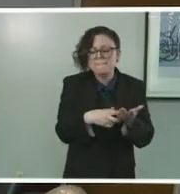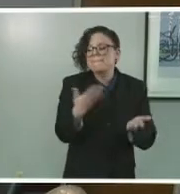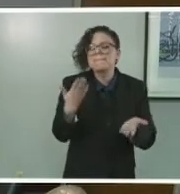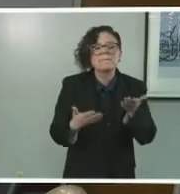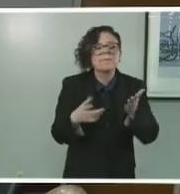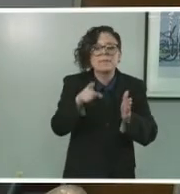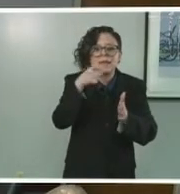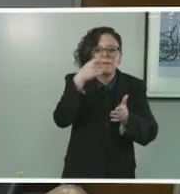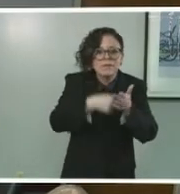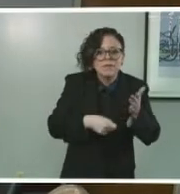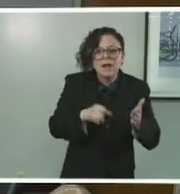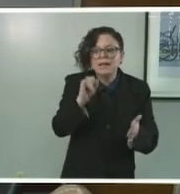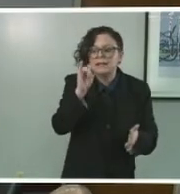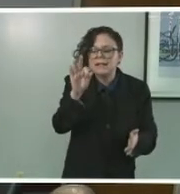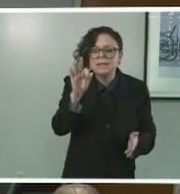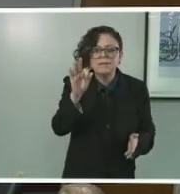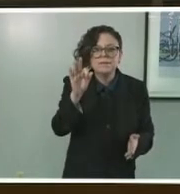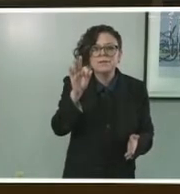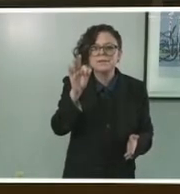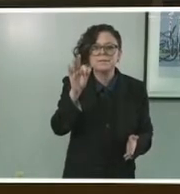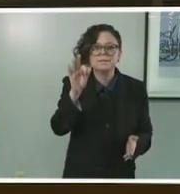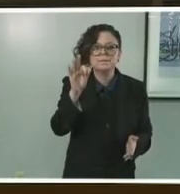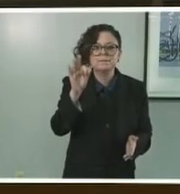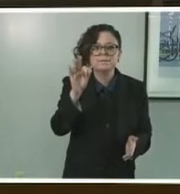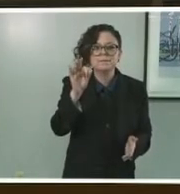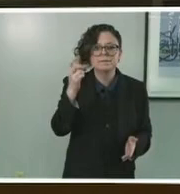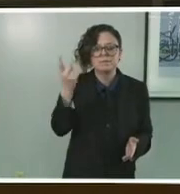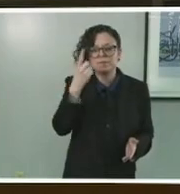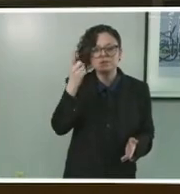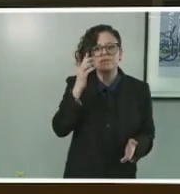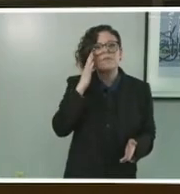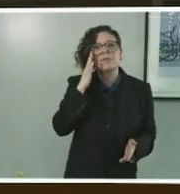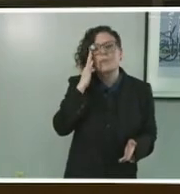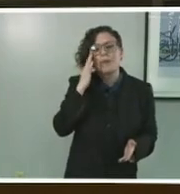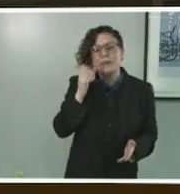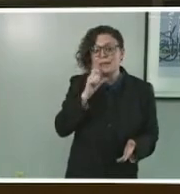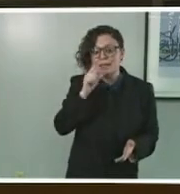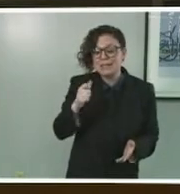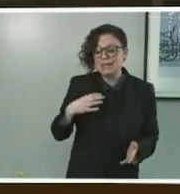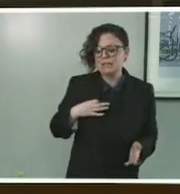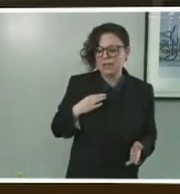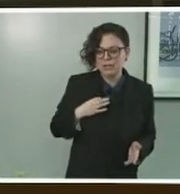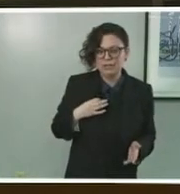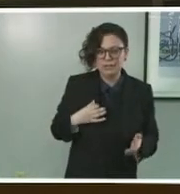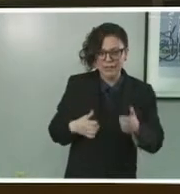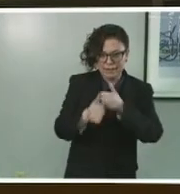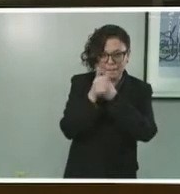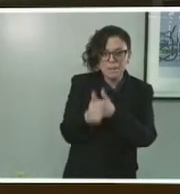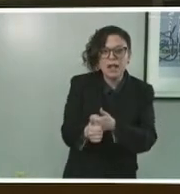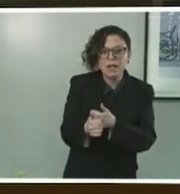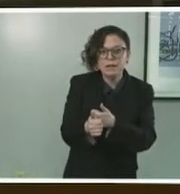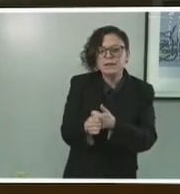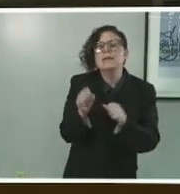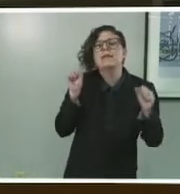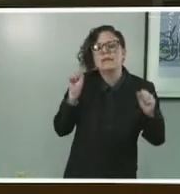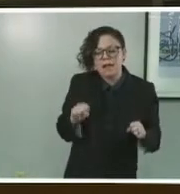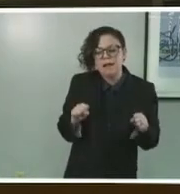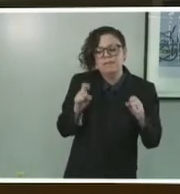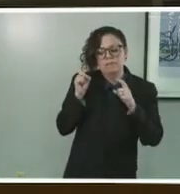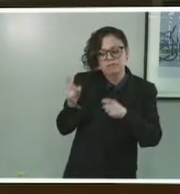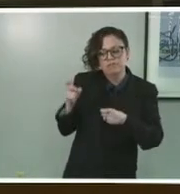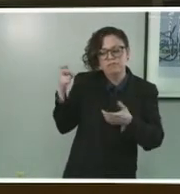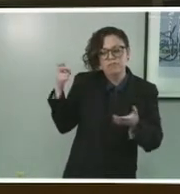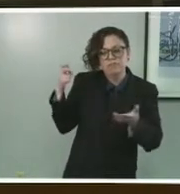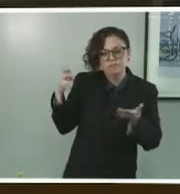imposed if someone does not voluntarily come into compliance, then a fine may be imposed.